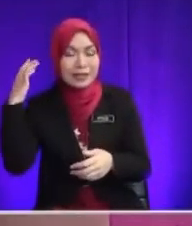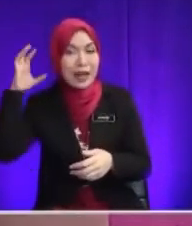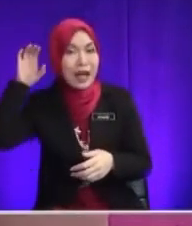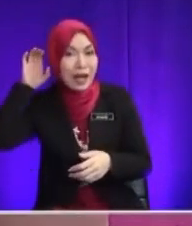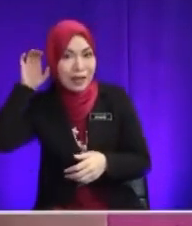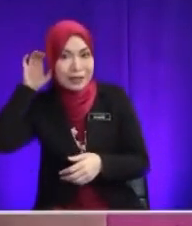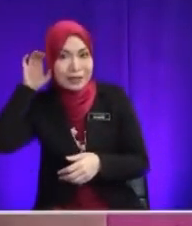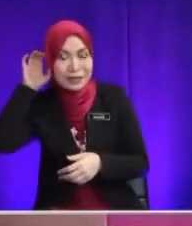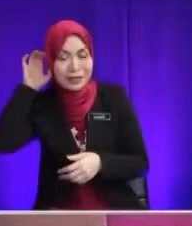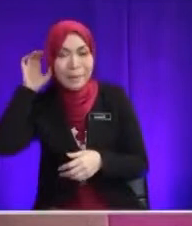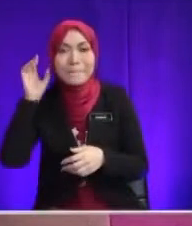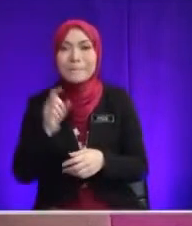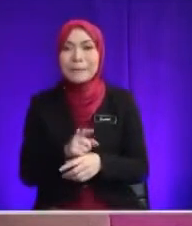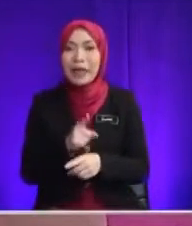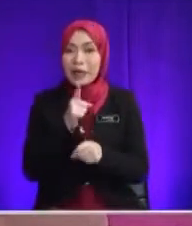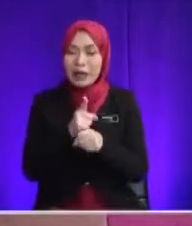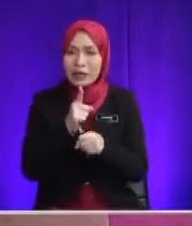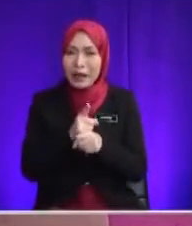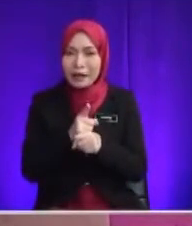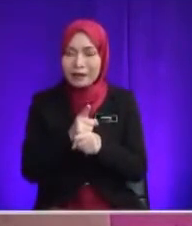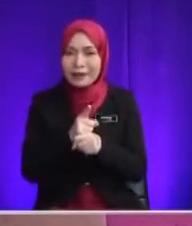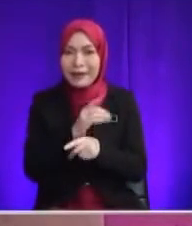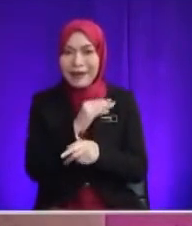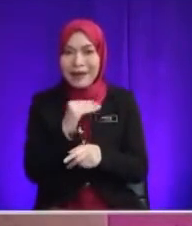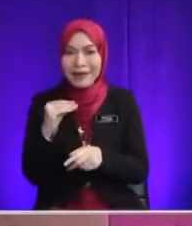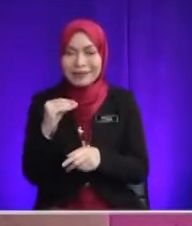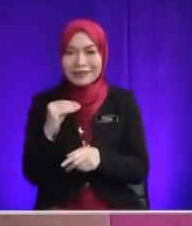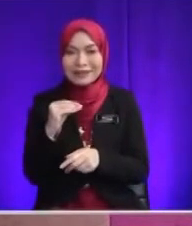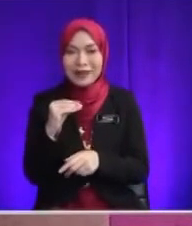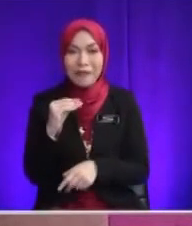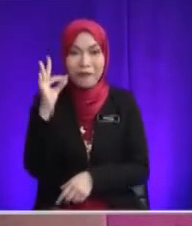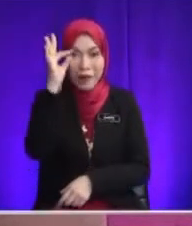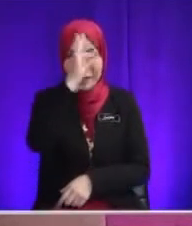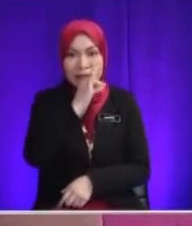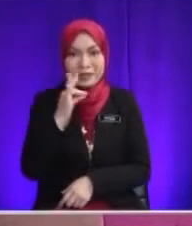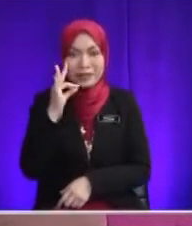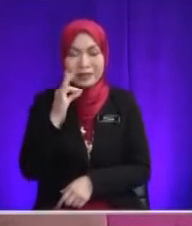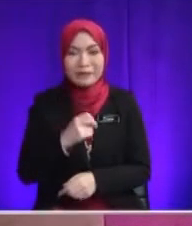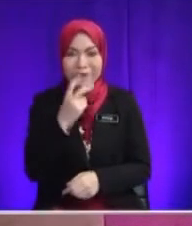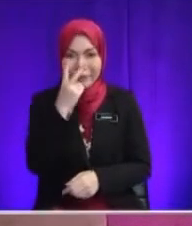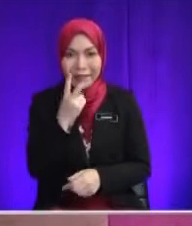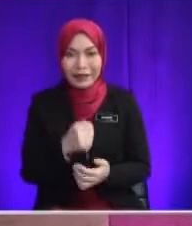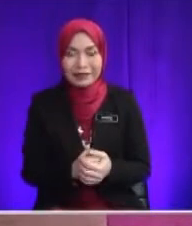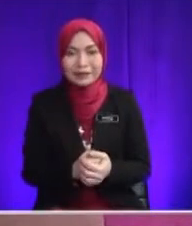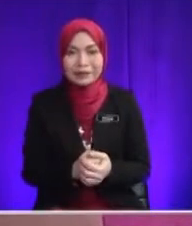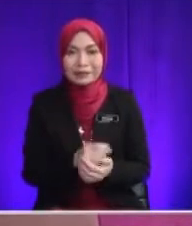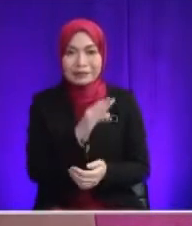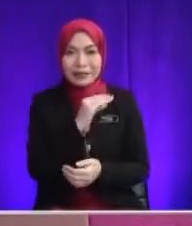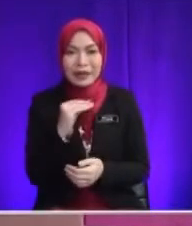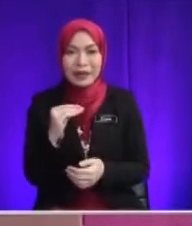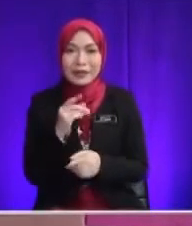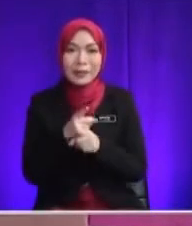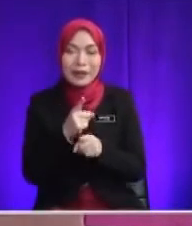students are going to listen carefully to the words and expressions they use to work out which of the answer option is actually correct. Okay?